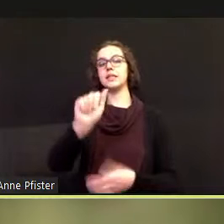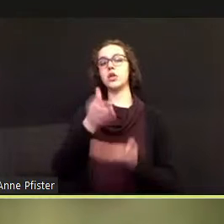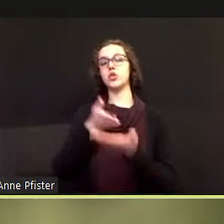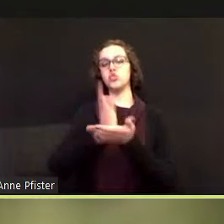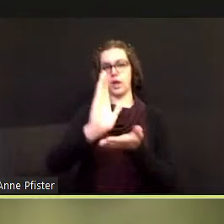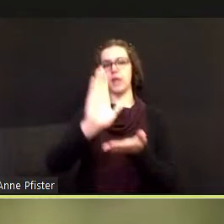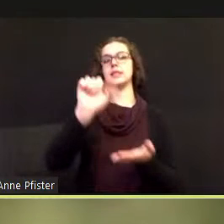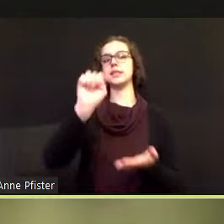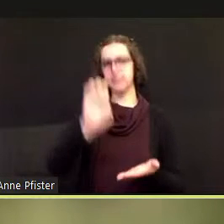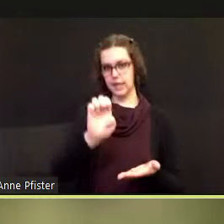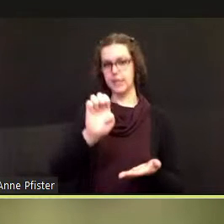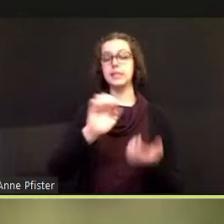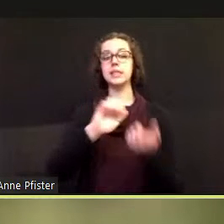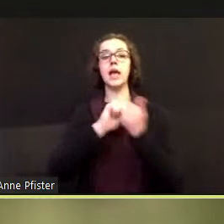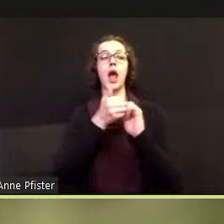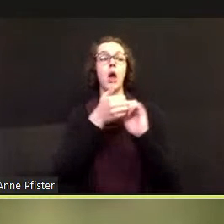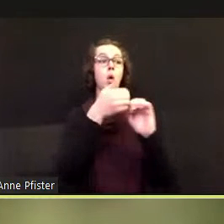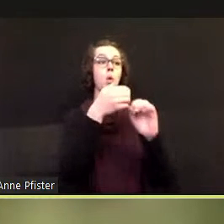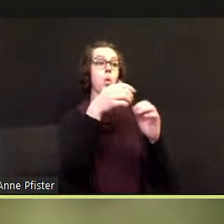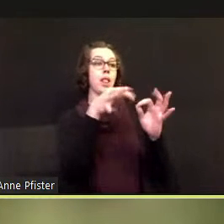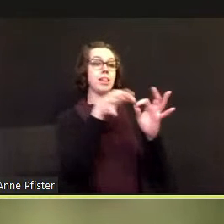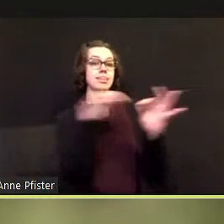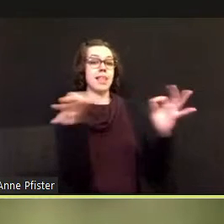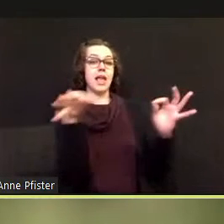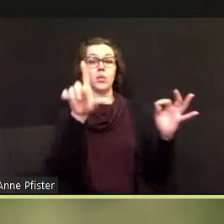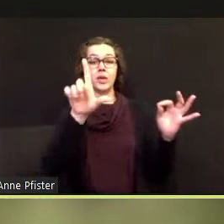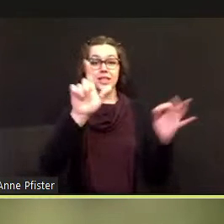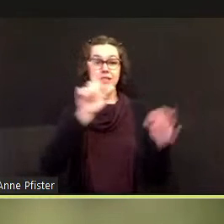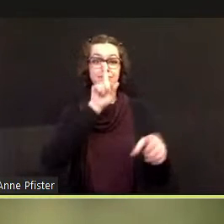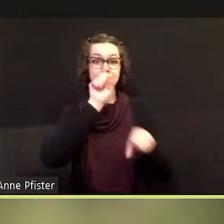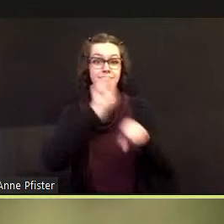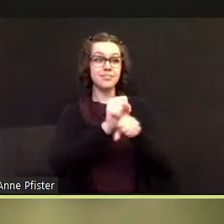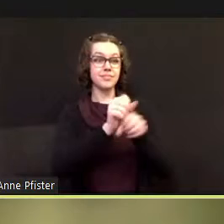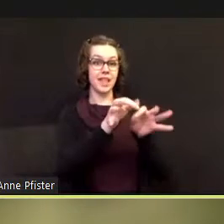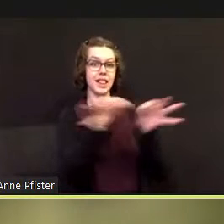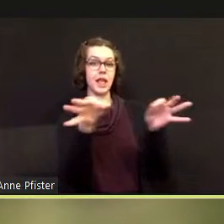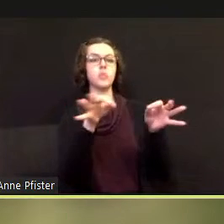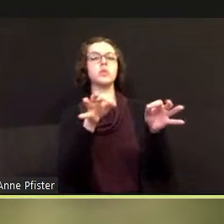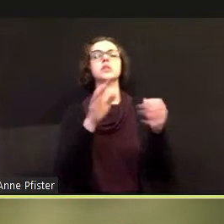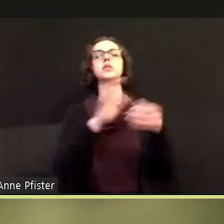focusing on how literal language creates barriers to due process for deaf defendants.